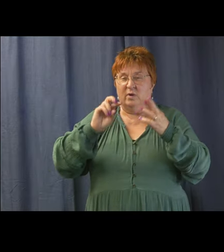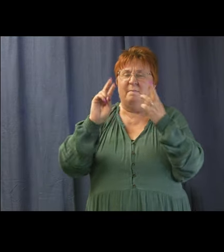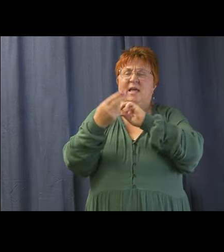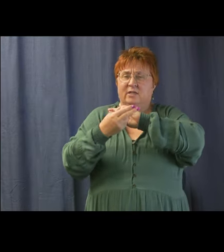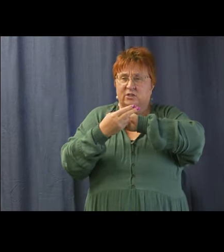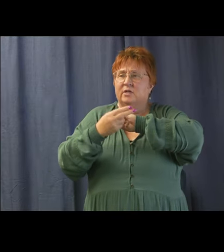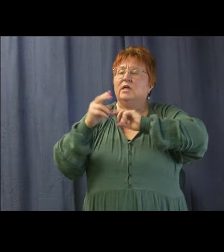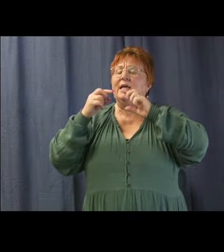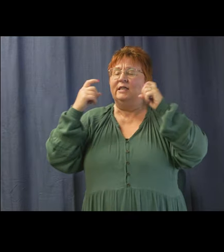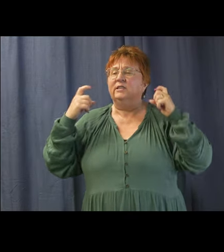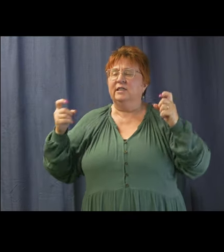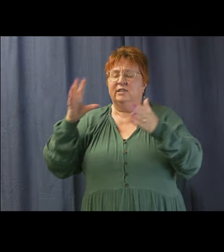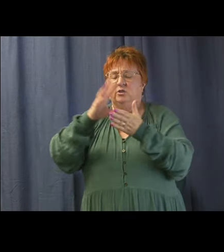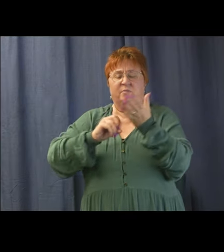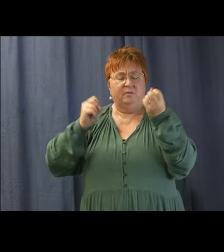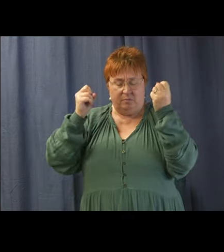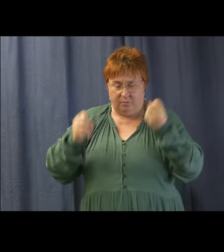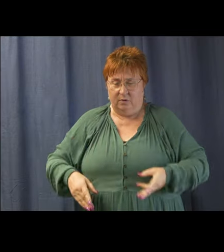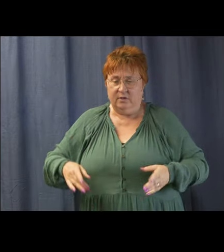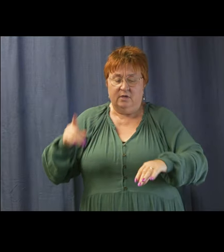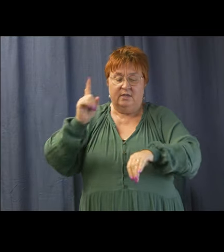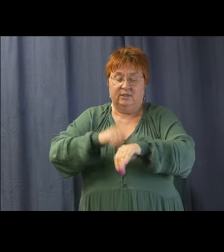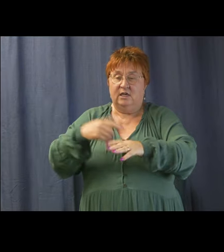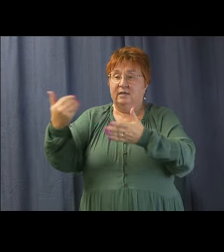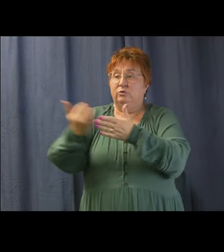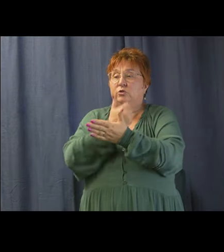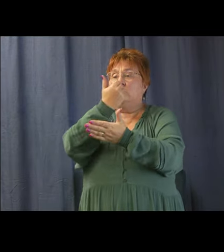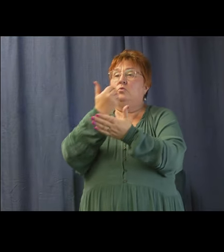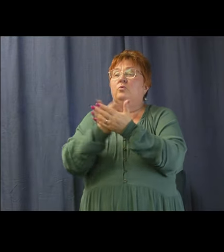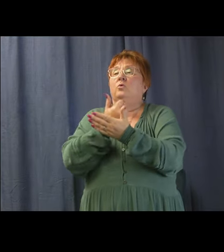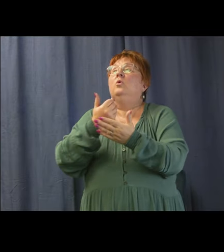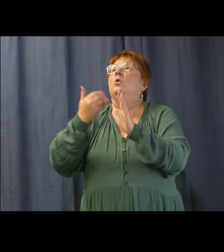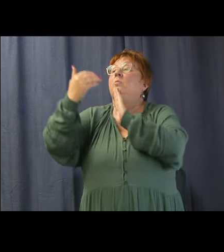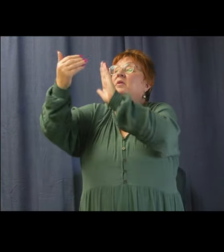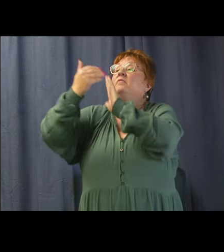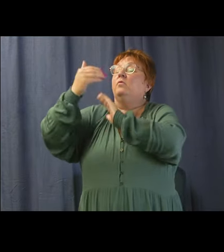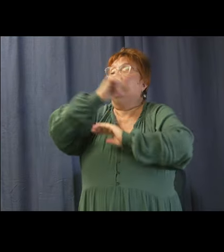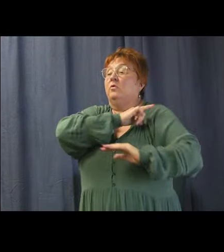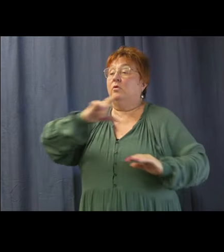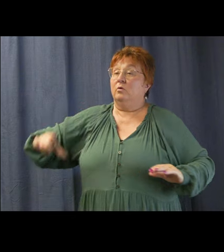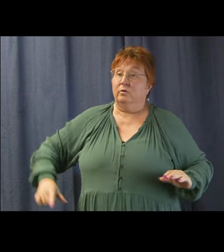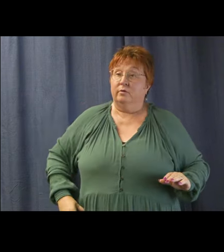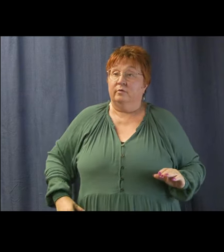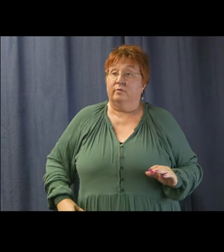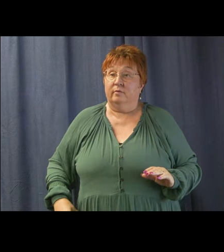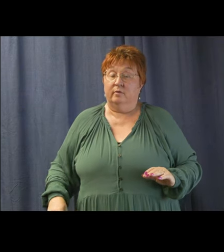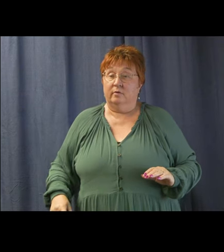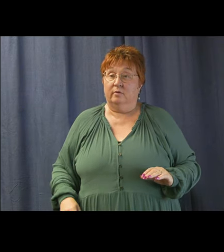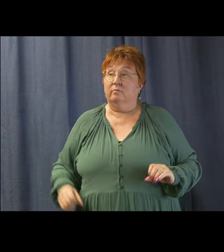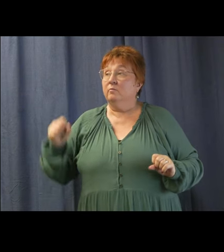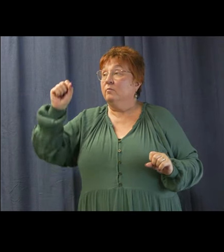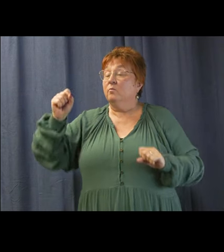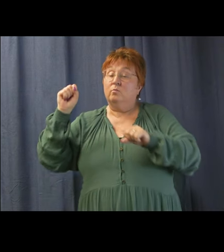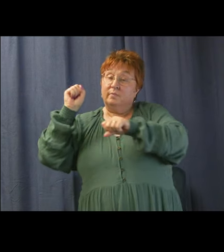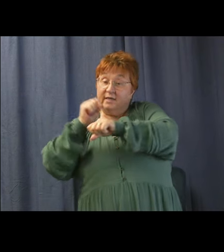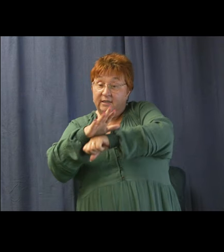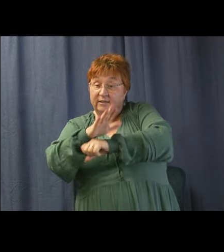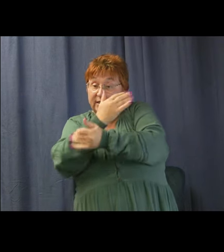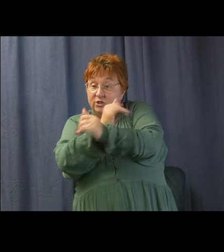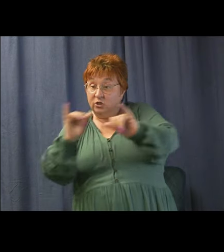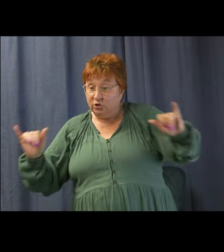be blotted out so the times of refreshing may come from the presence of the Lord. And then look, that he can send